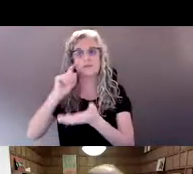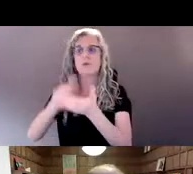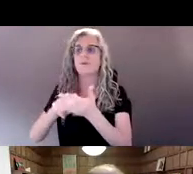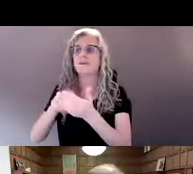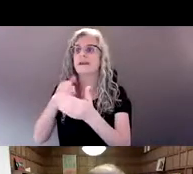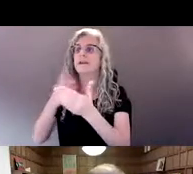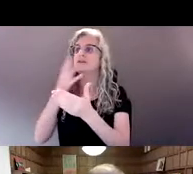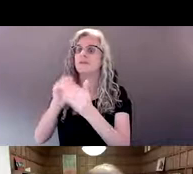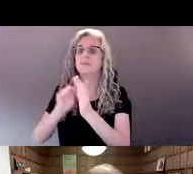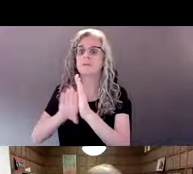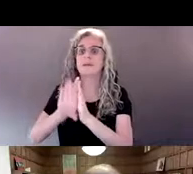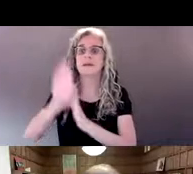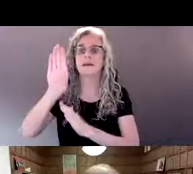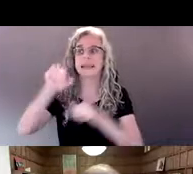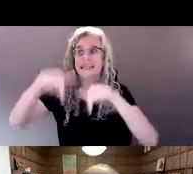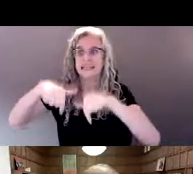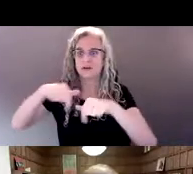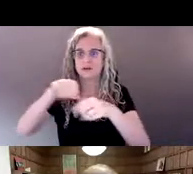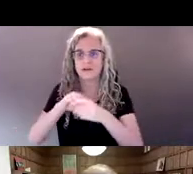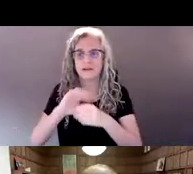anti-Judaism may be acquiring in our own place and time.